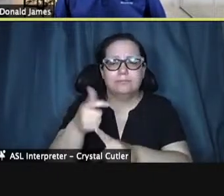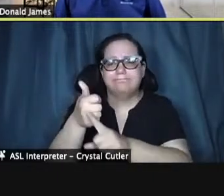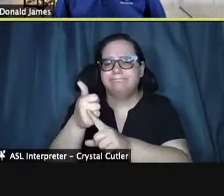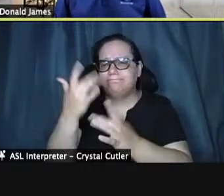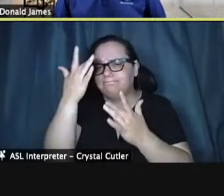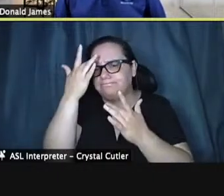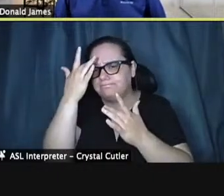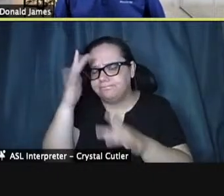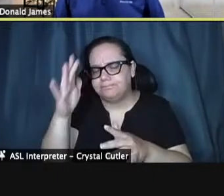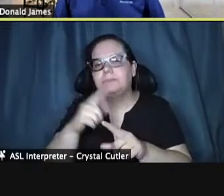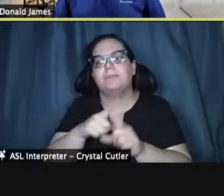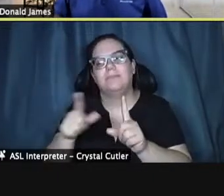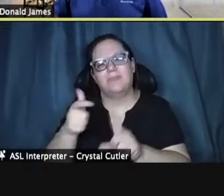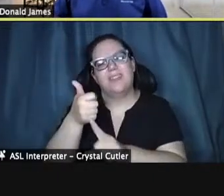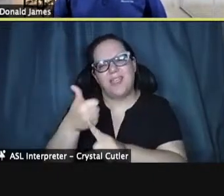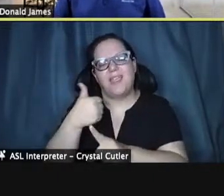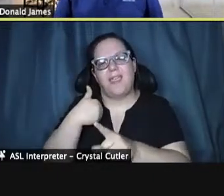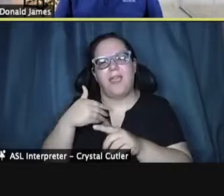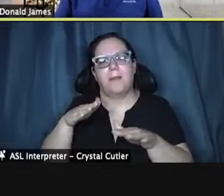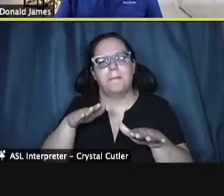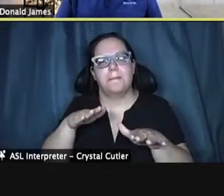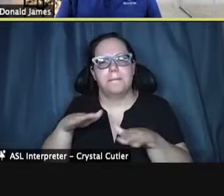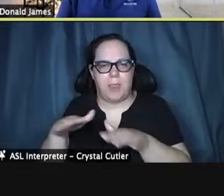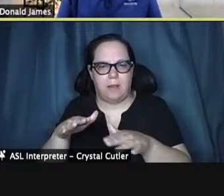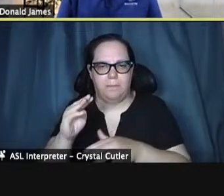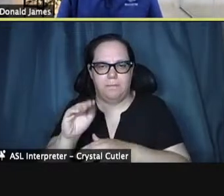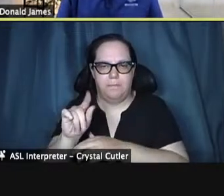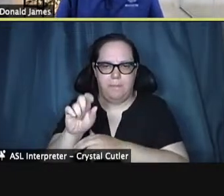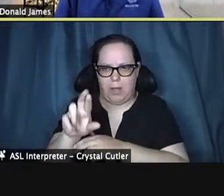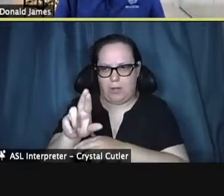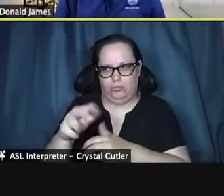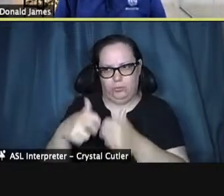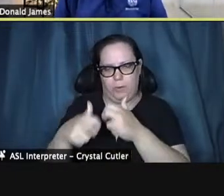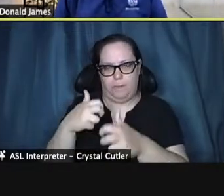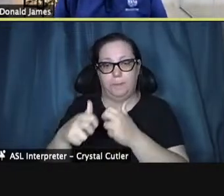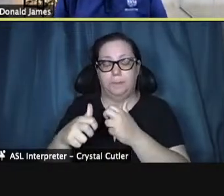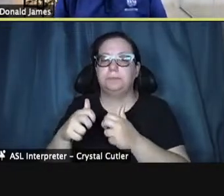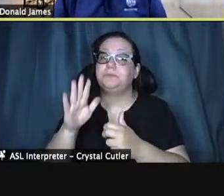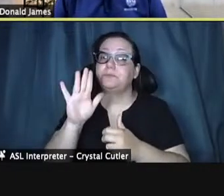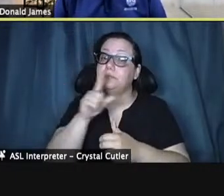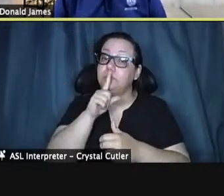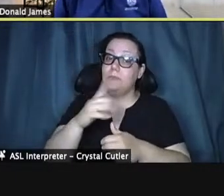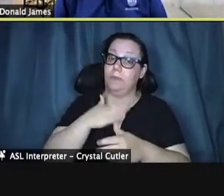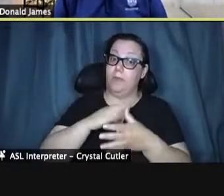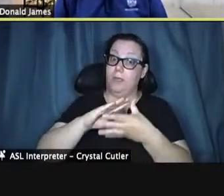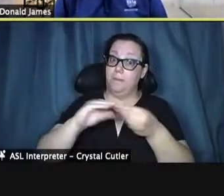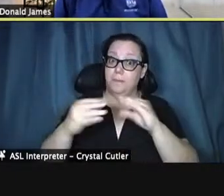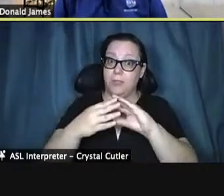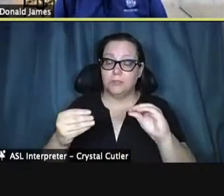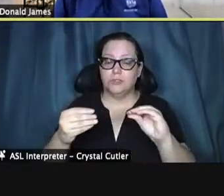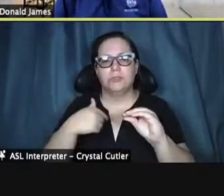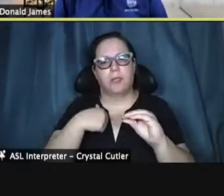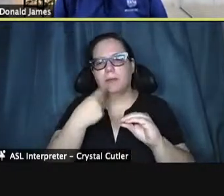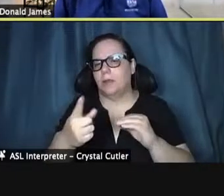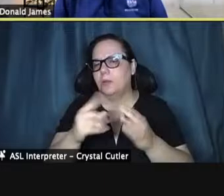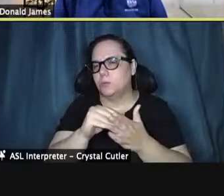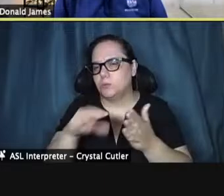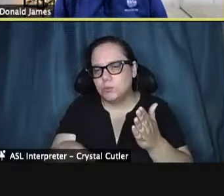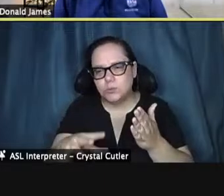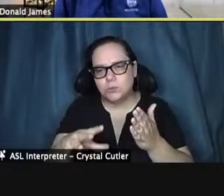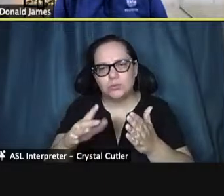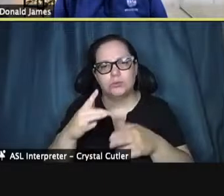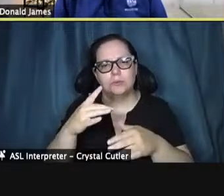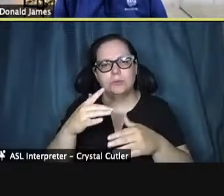manners problem. So my message is this, and this is what I tell students and early career professionals all the time.